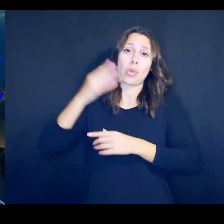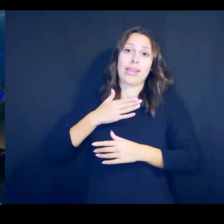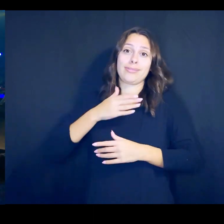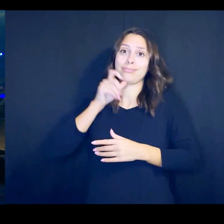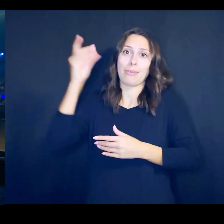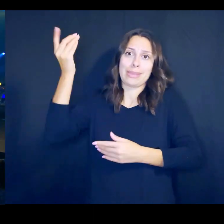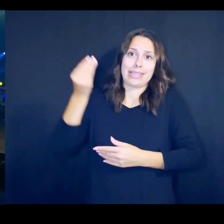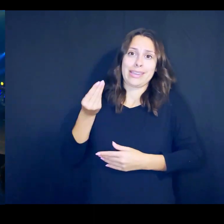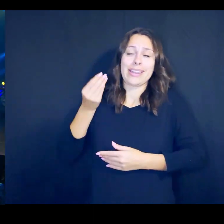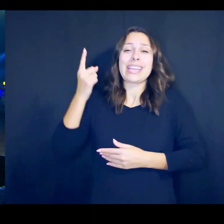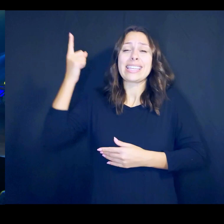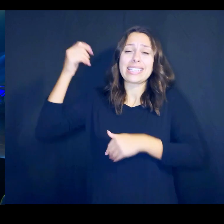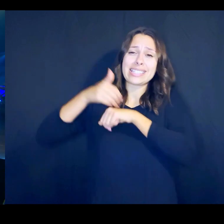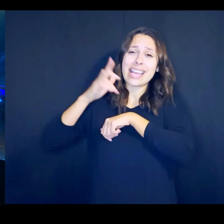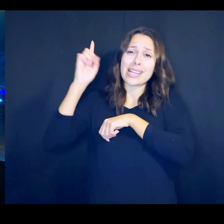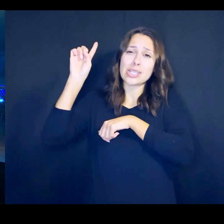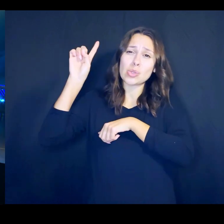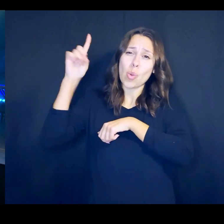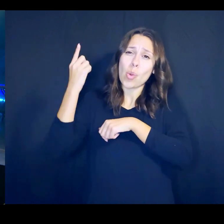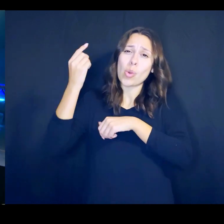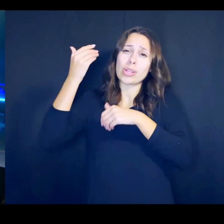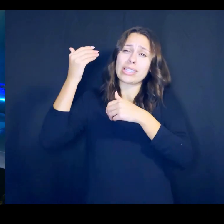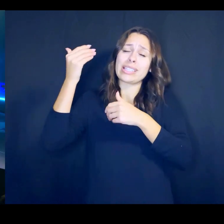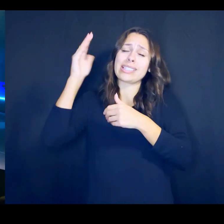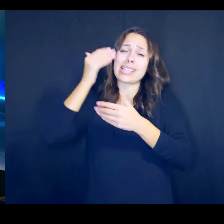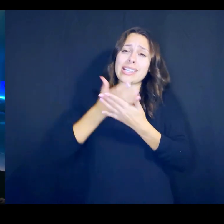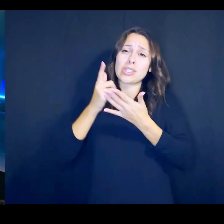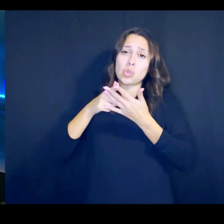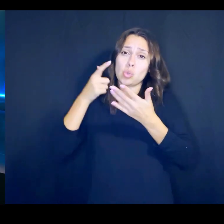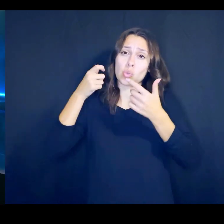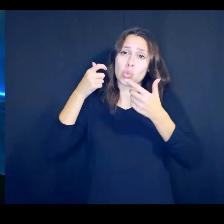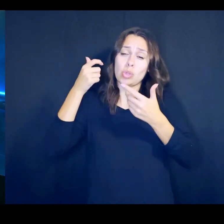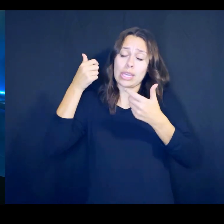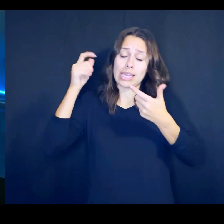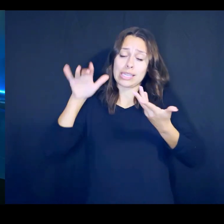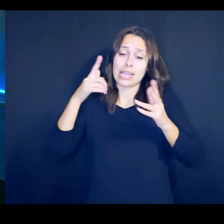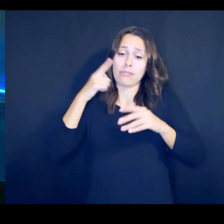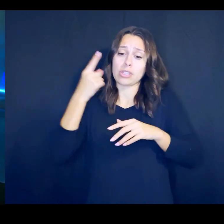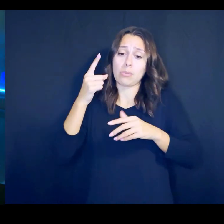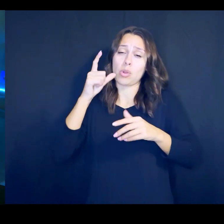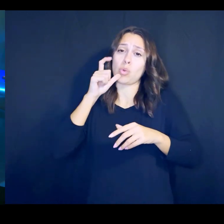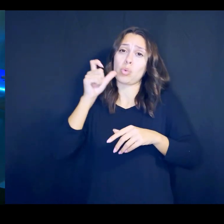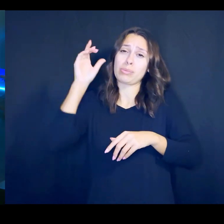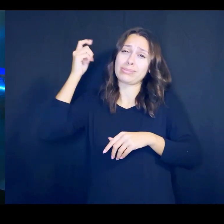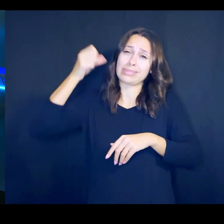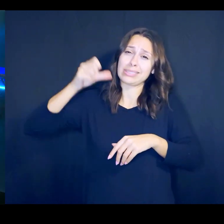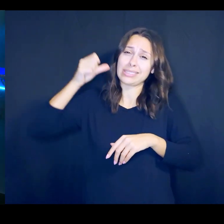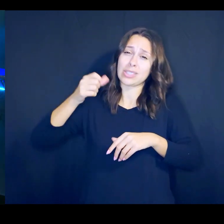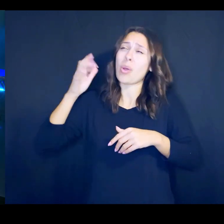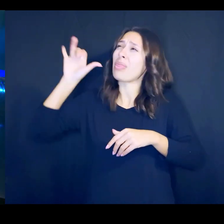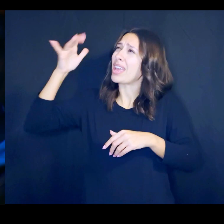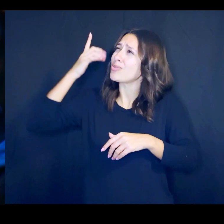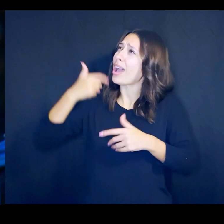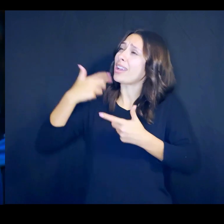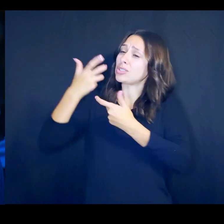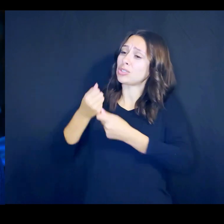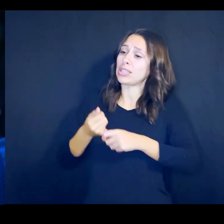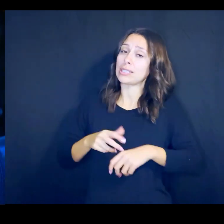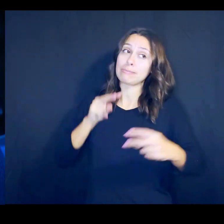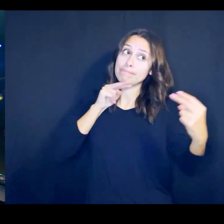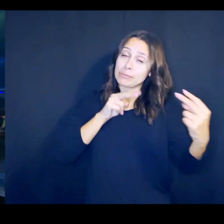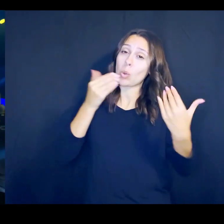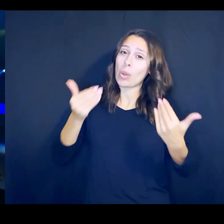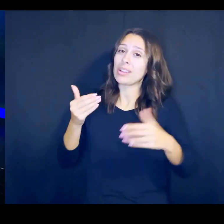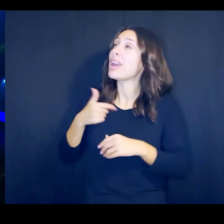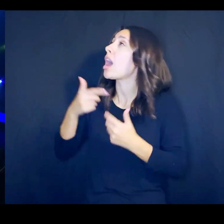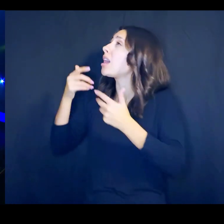sent his only son to die for somebody that would reject him time and time. So sing, that's why I trust him. But look at